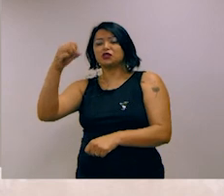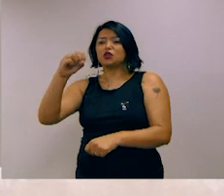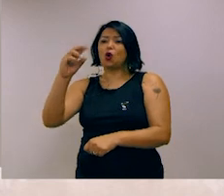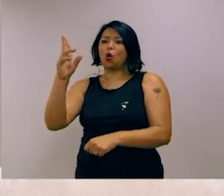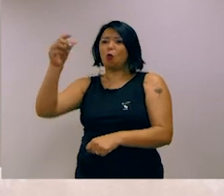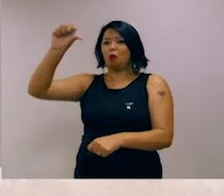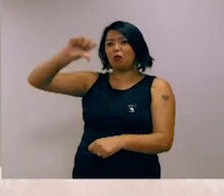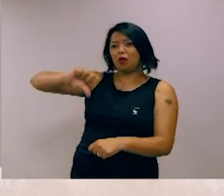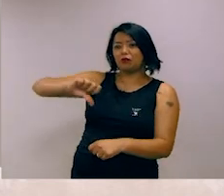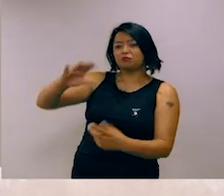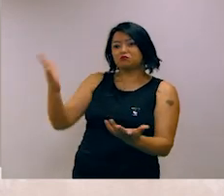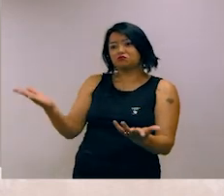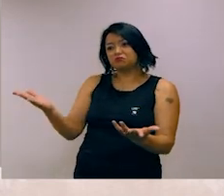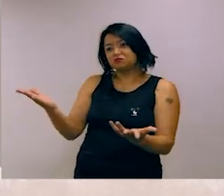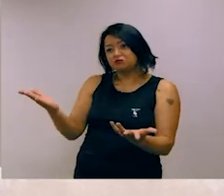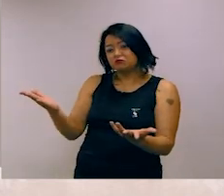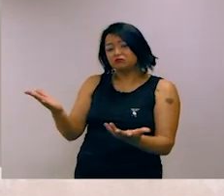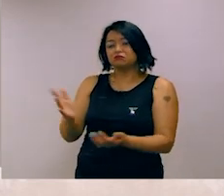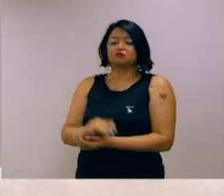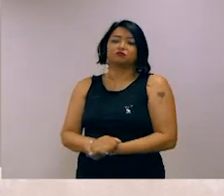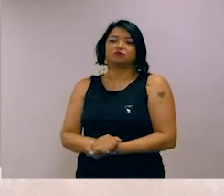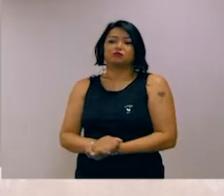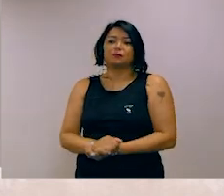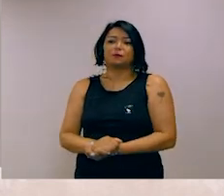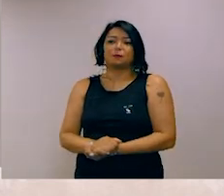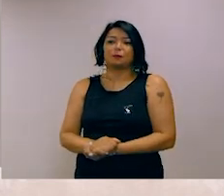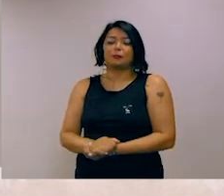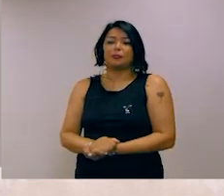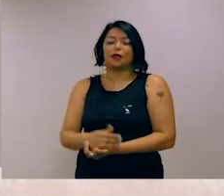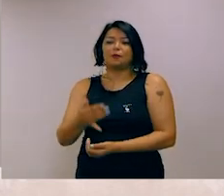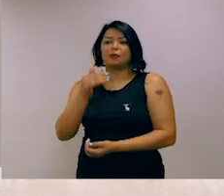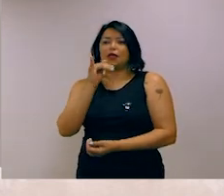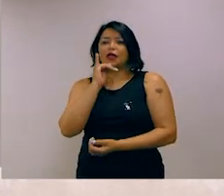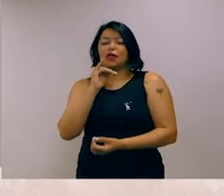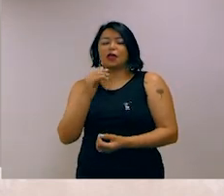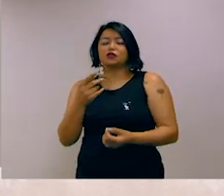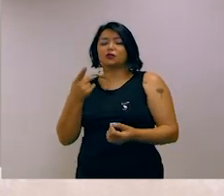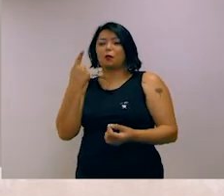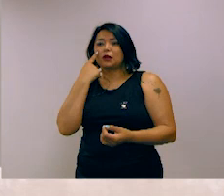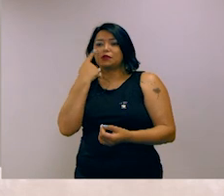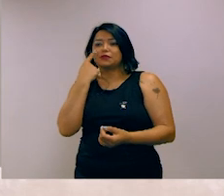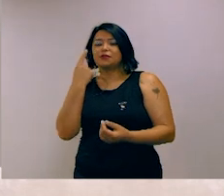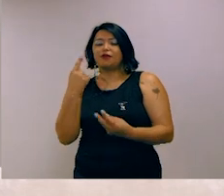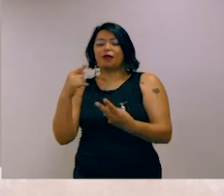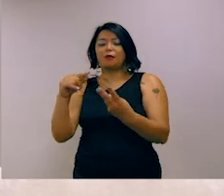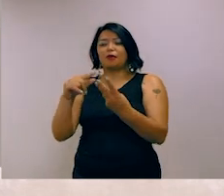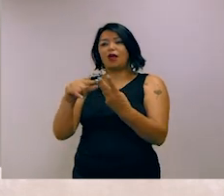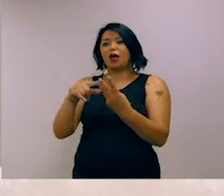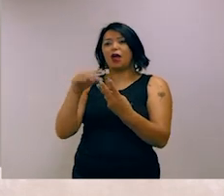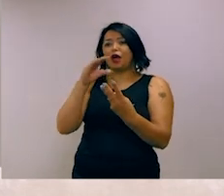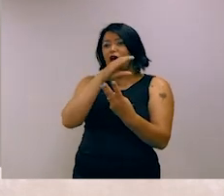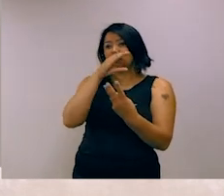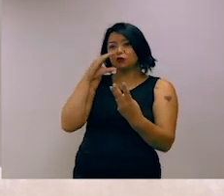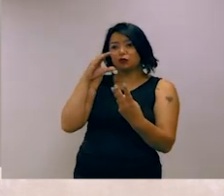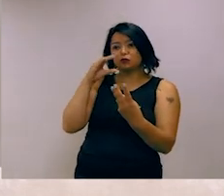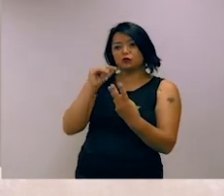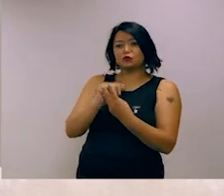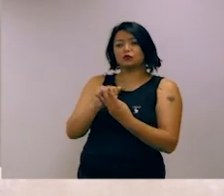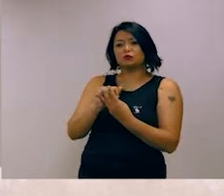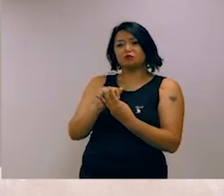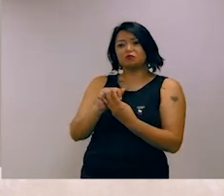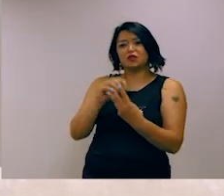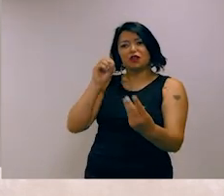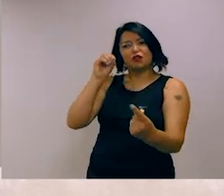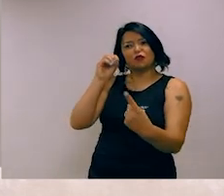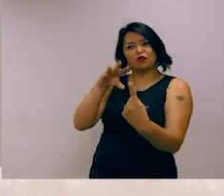less with this type of intervention, whereas adults react better to the water bottle intervention. So what we might do